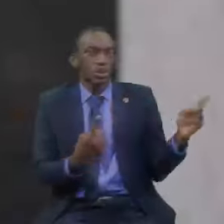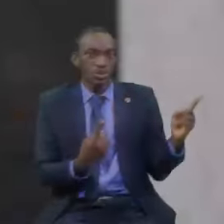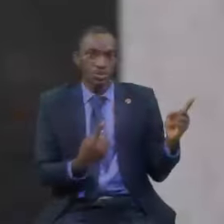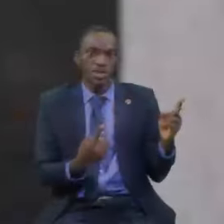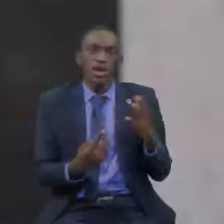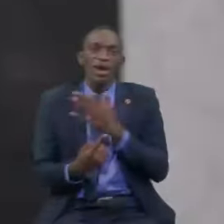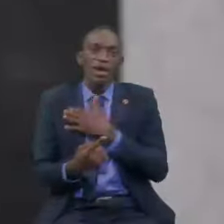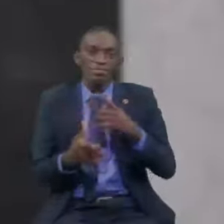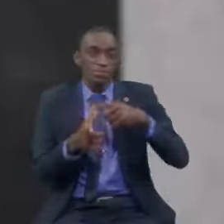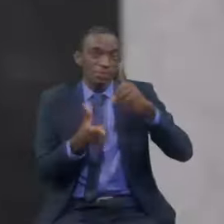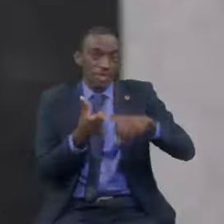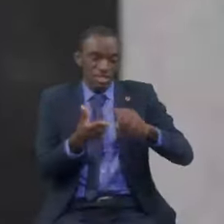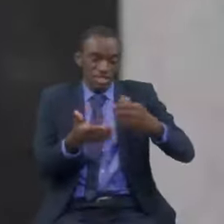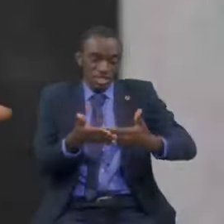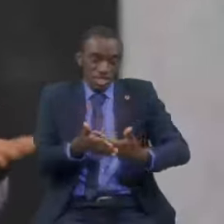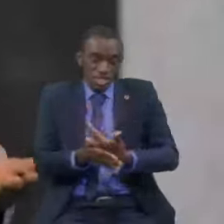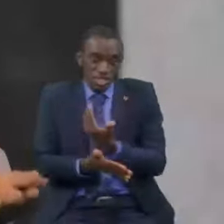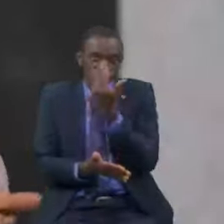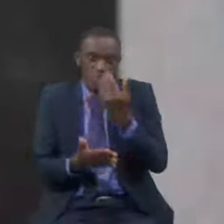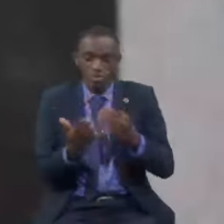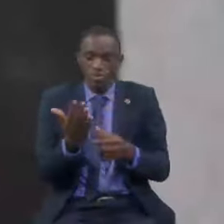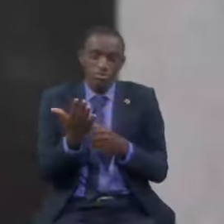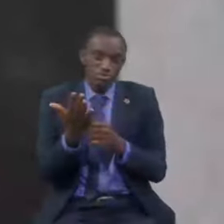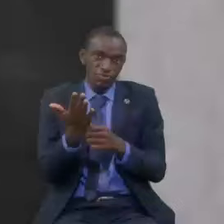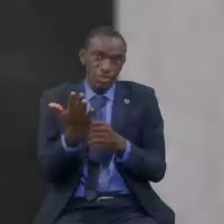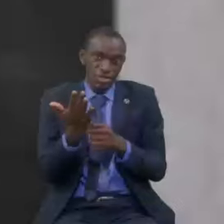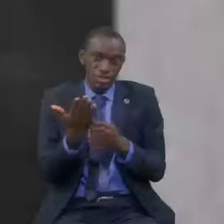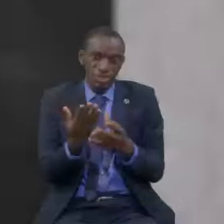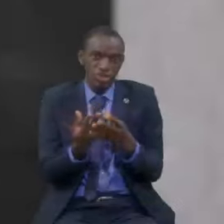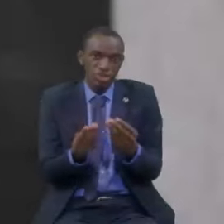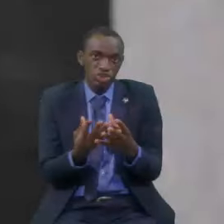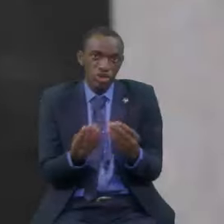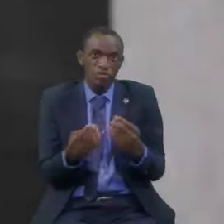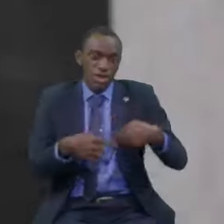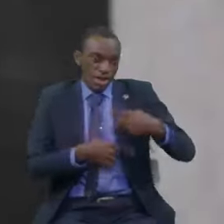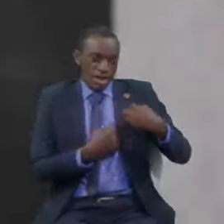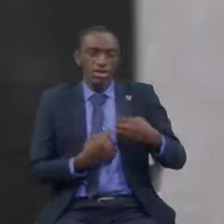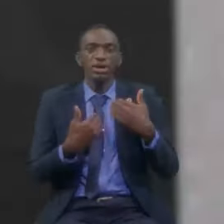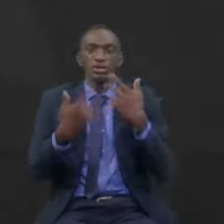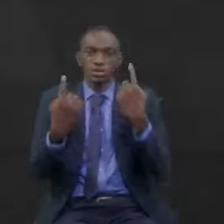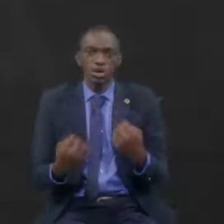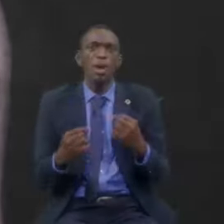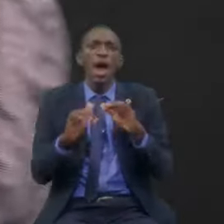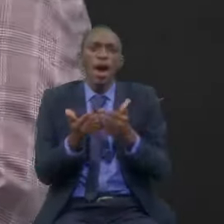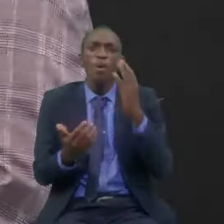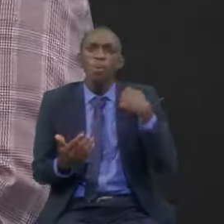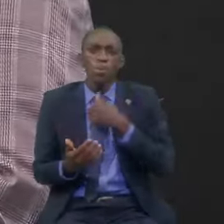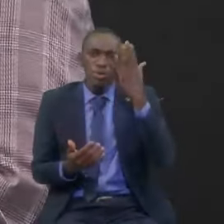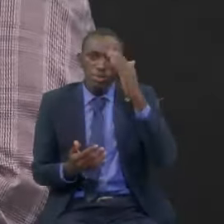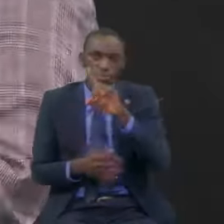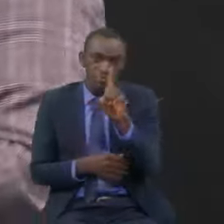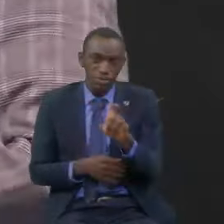the new fleshly soft heart has come. How do we know? We're being to